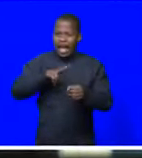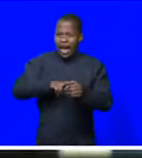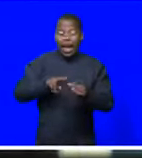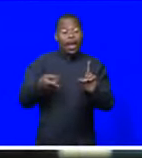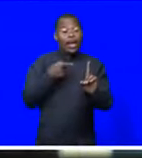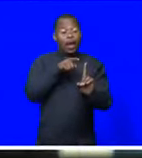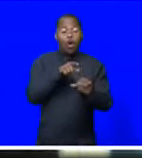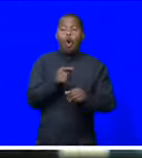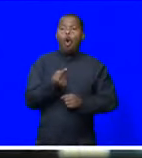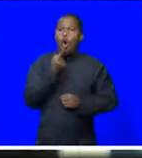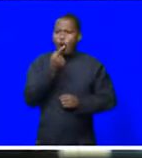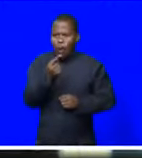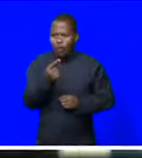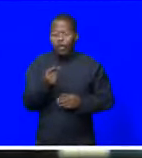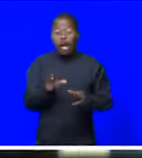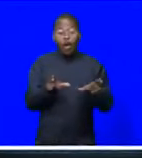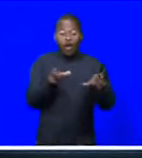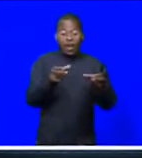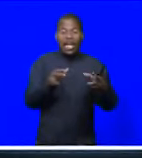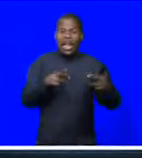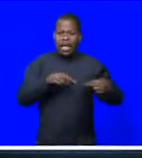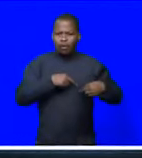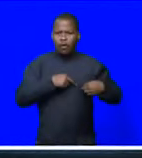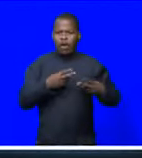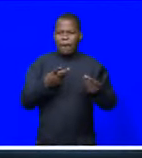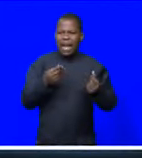referred to the Losses Committee.